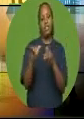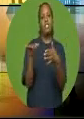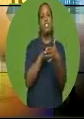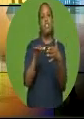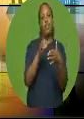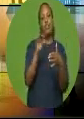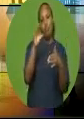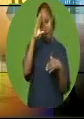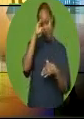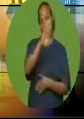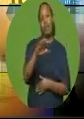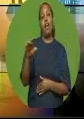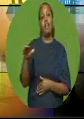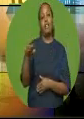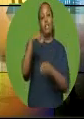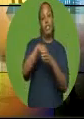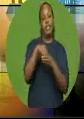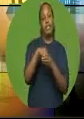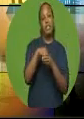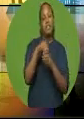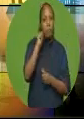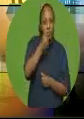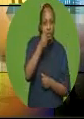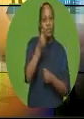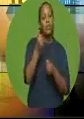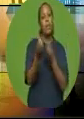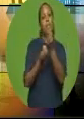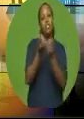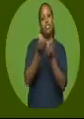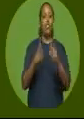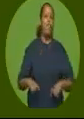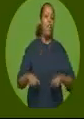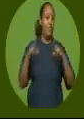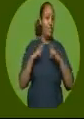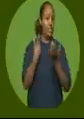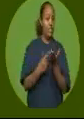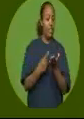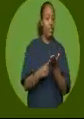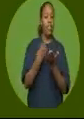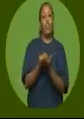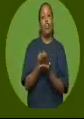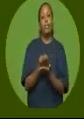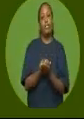a study of mankind in the ordinary business of life. Thus,